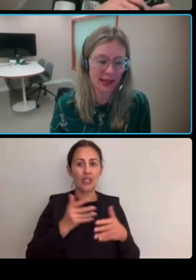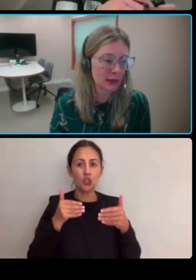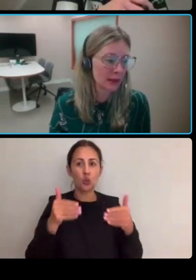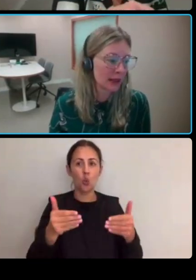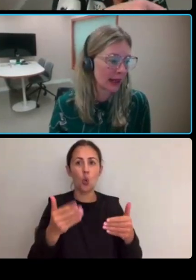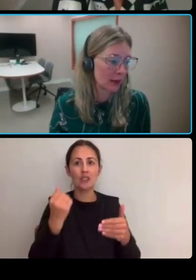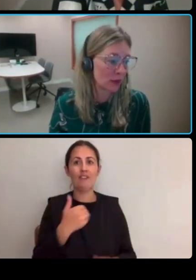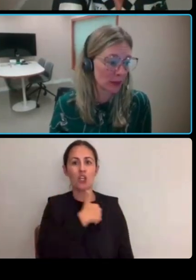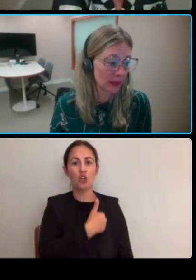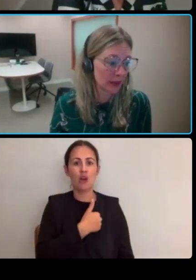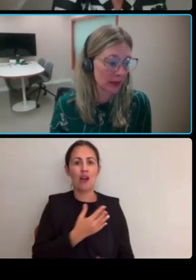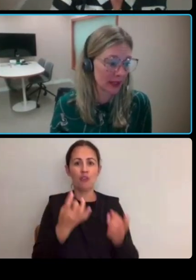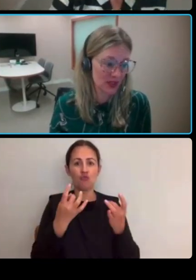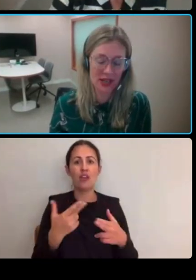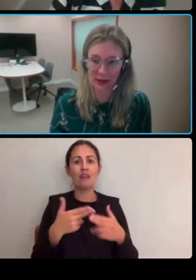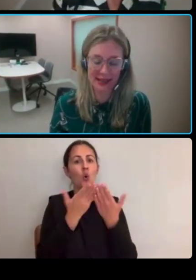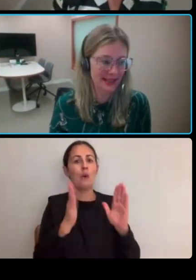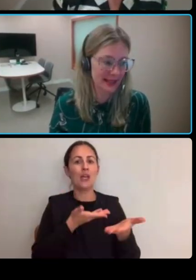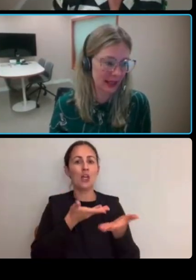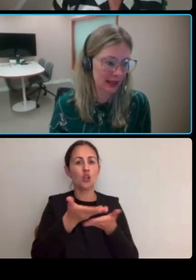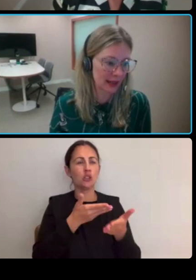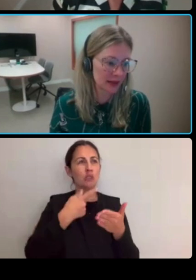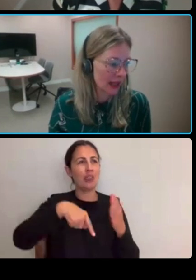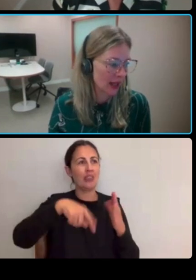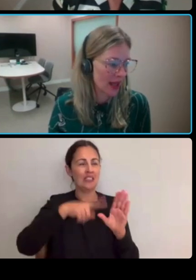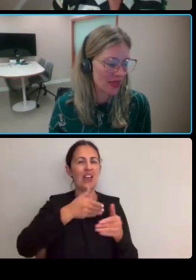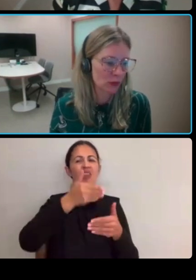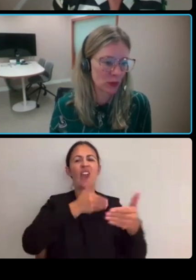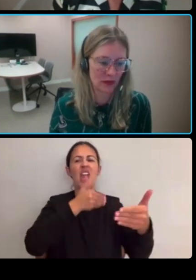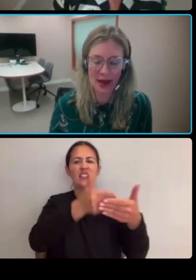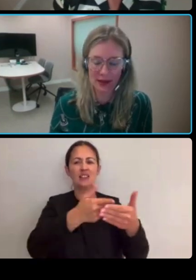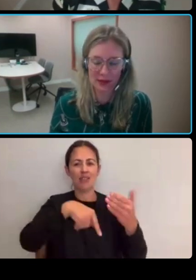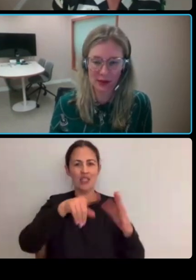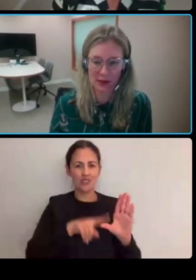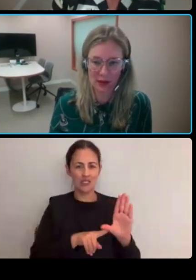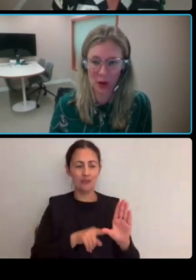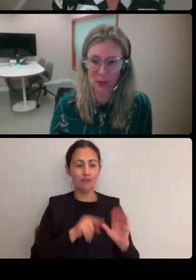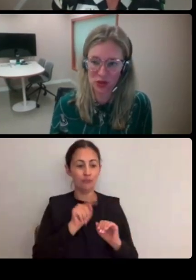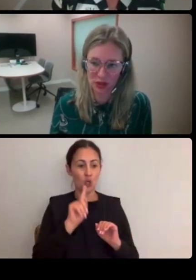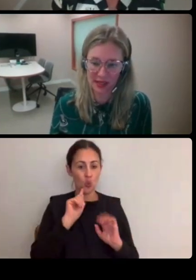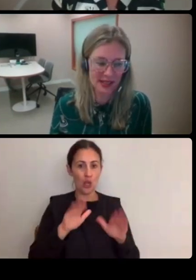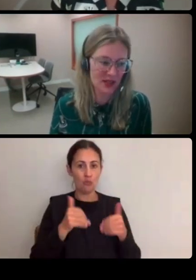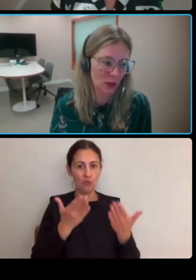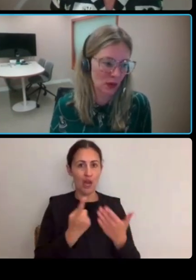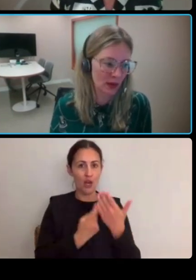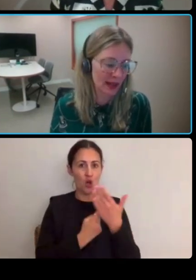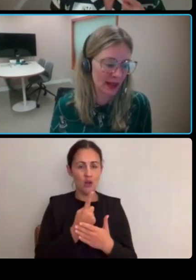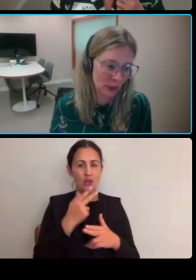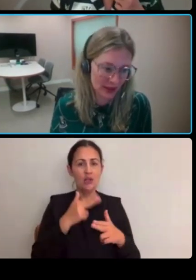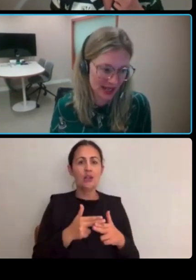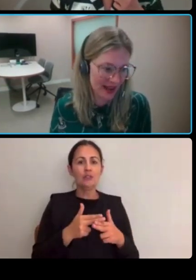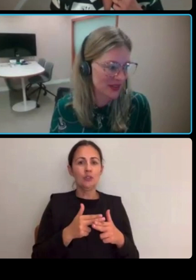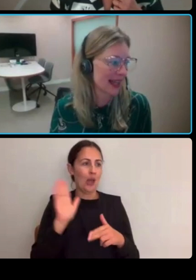ready for public consultation later this year, and that will provide opportunities